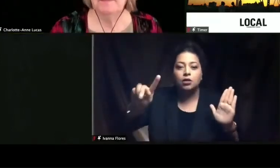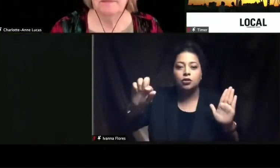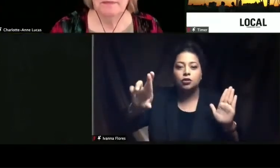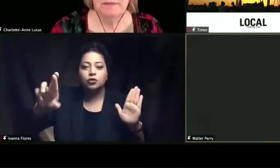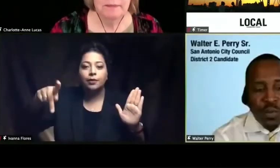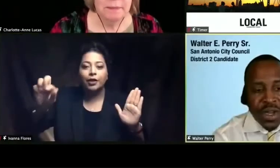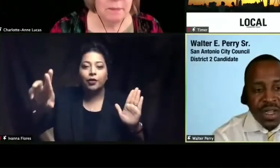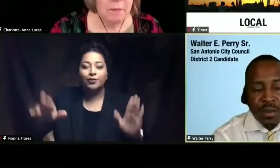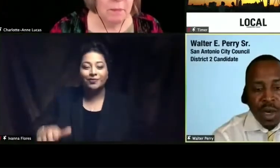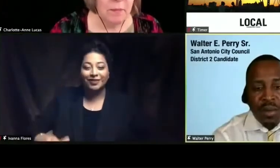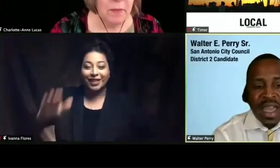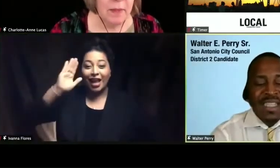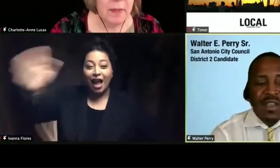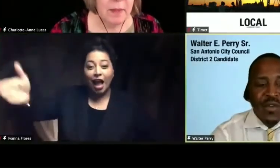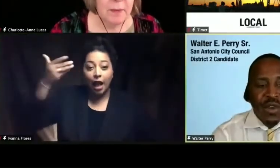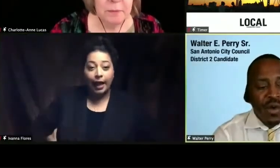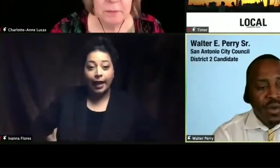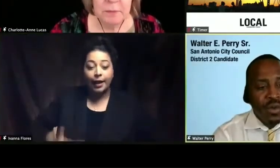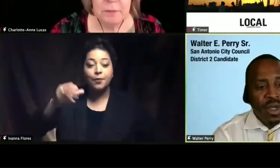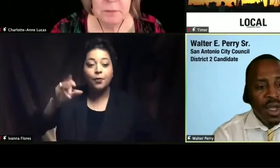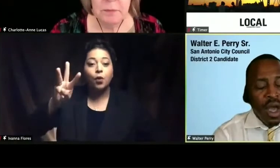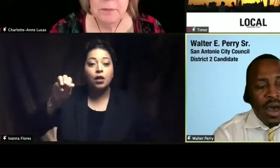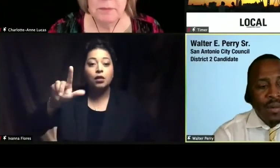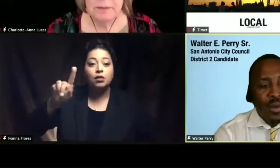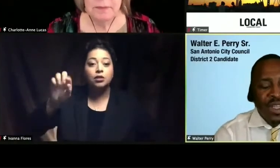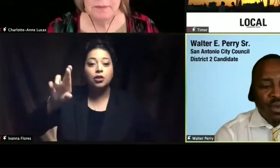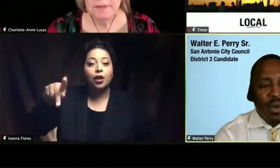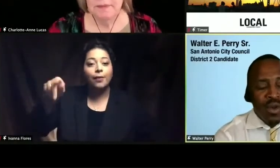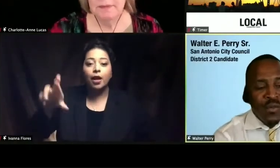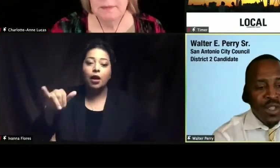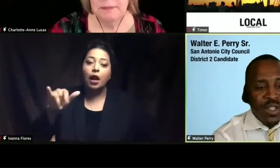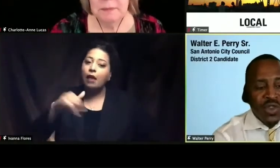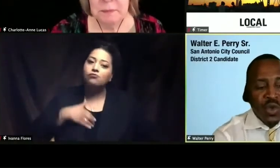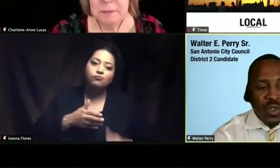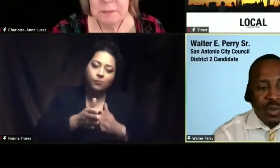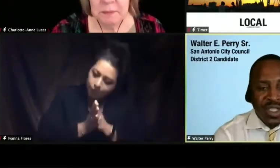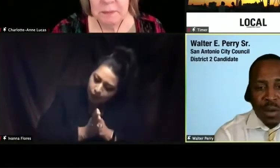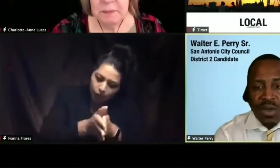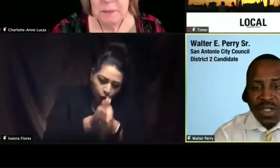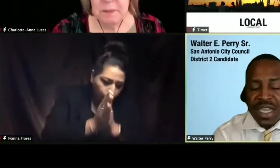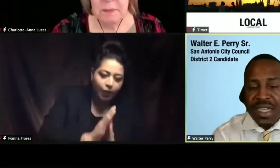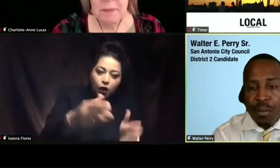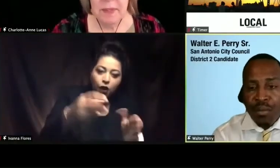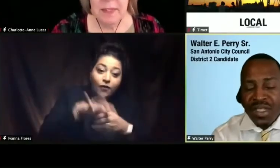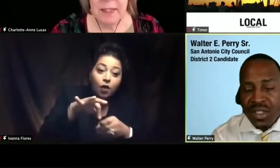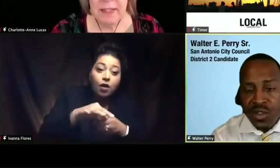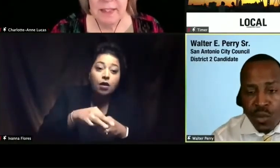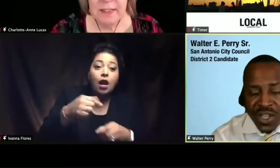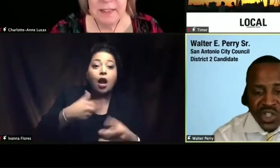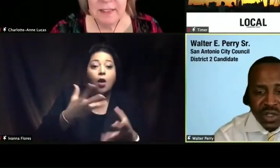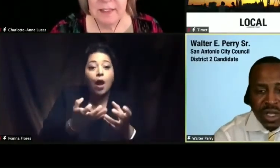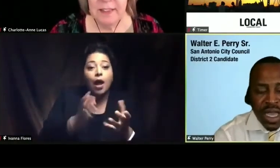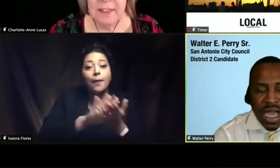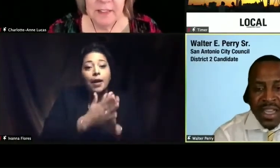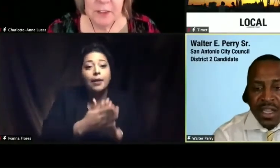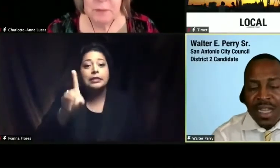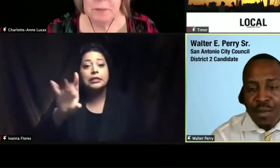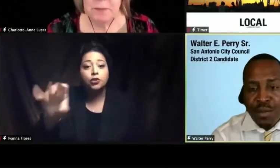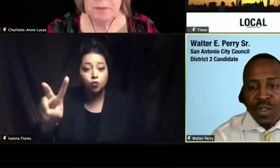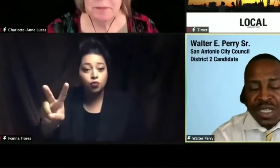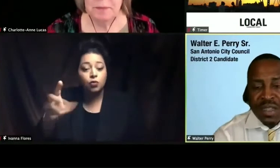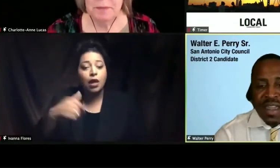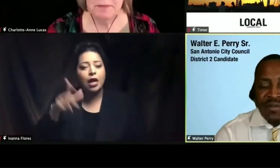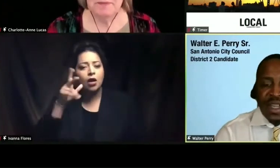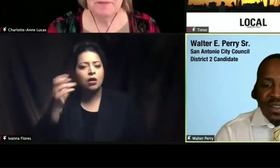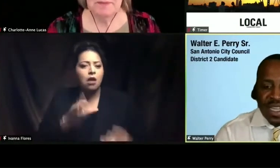Hi, I'm Walter Perry, and I'm humbly asking for your vote. The reason why I'm running for District 2 is because I want to take it in the business direction. I hear a